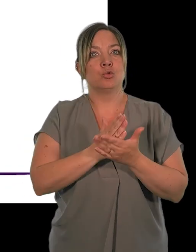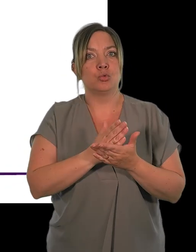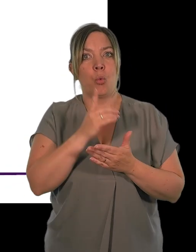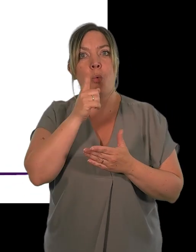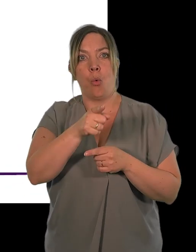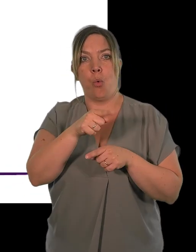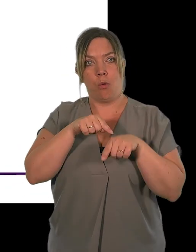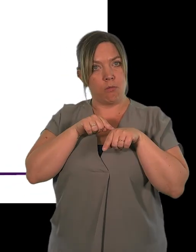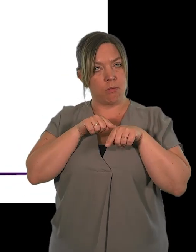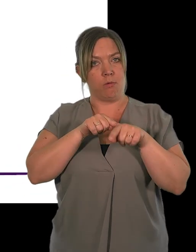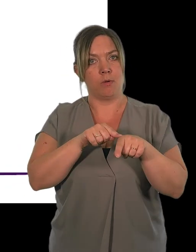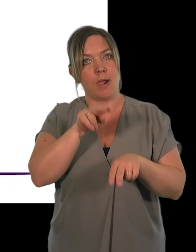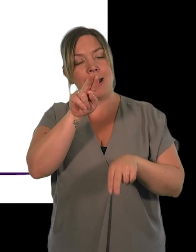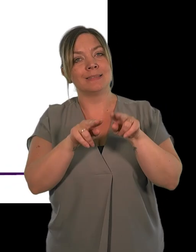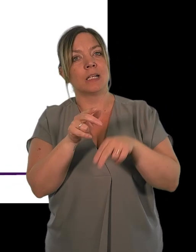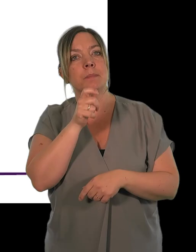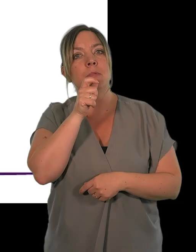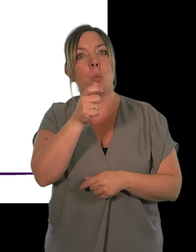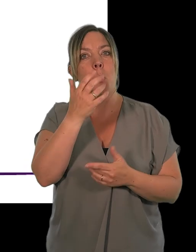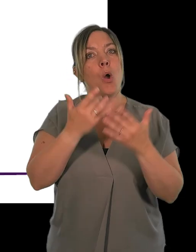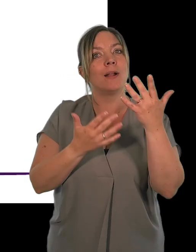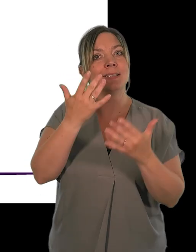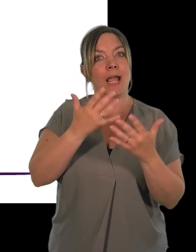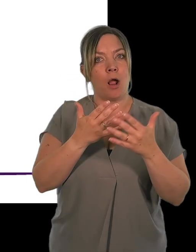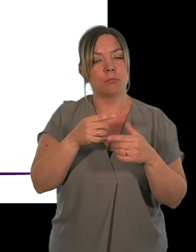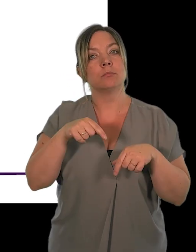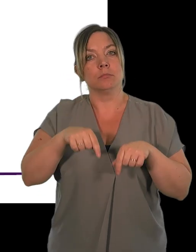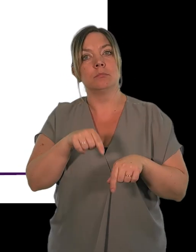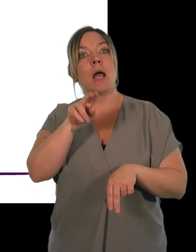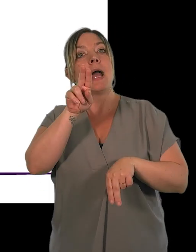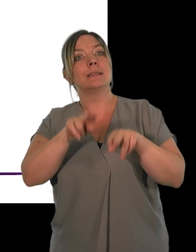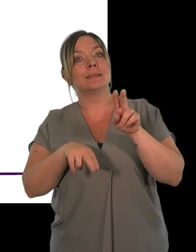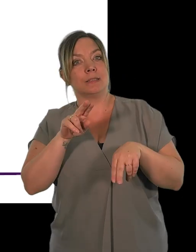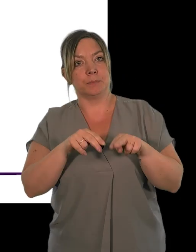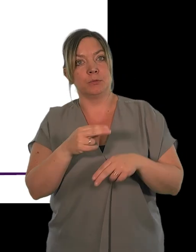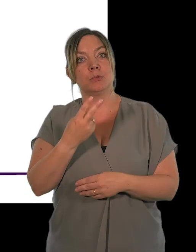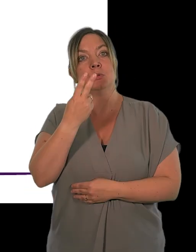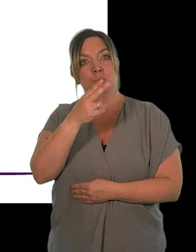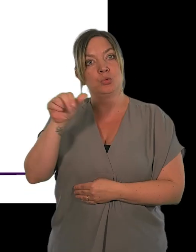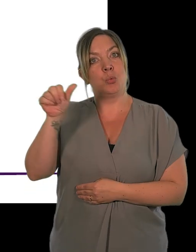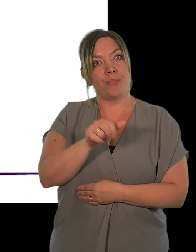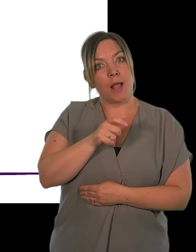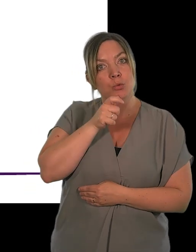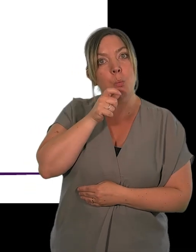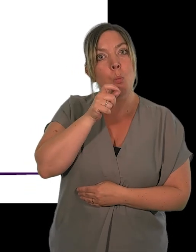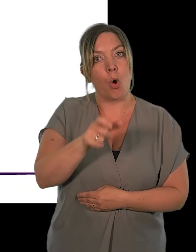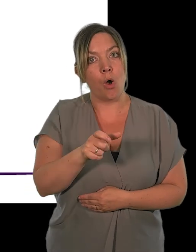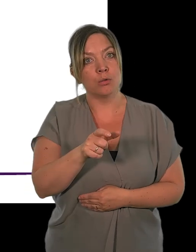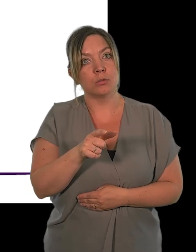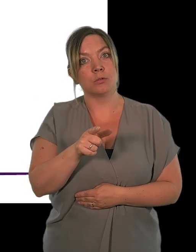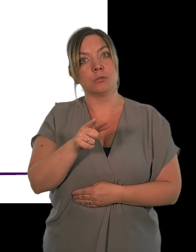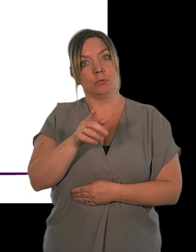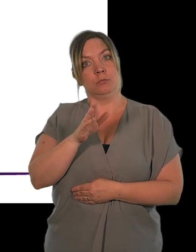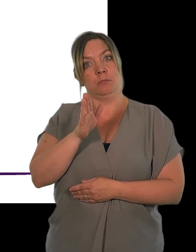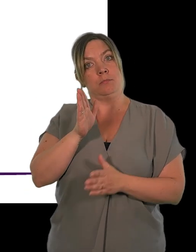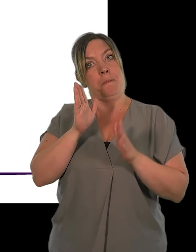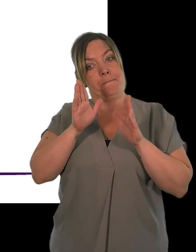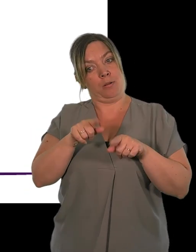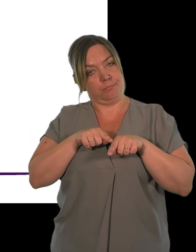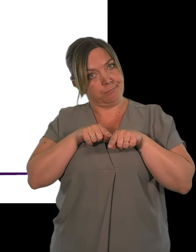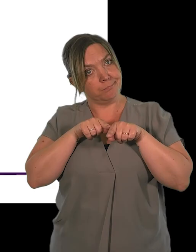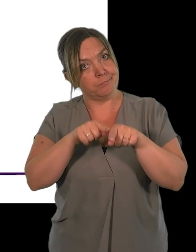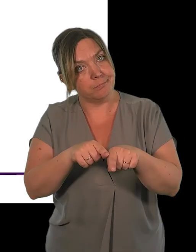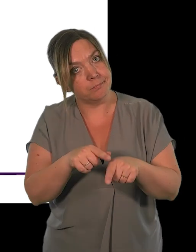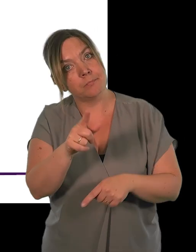remain compliant with the assessment word count. For this assessment, it's 2,000 words and you must